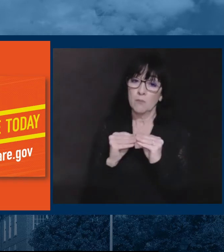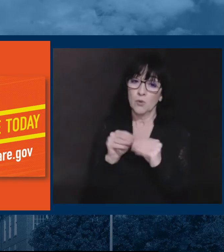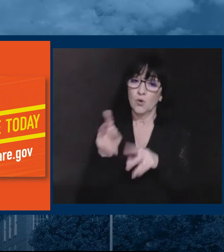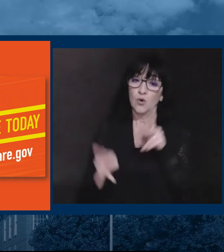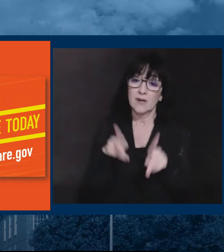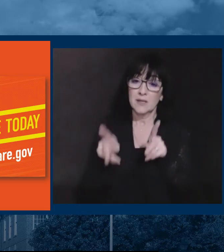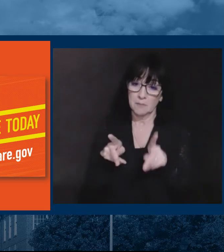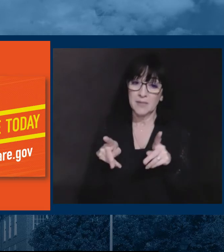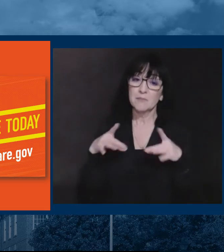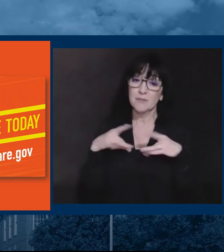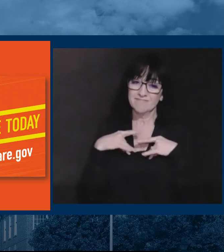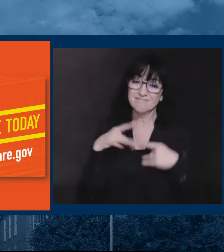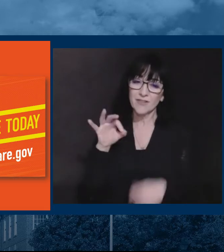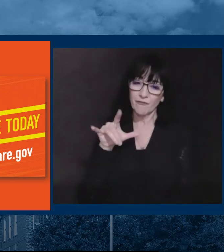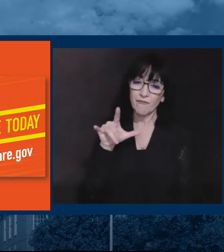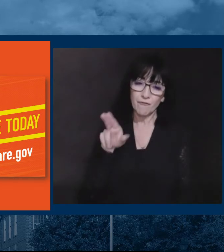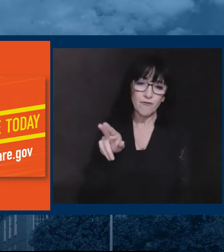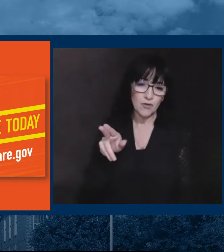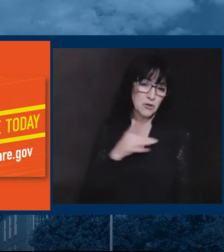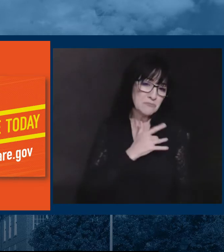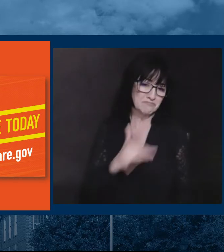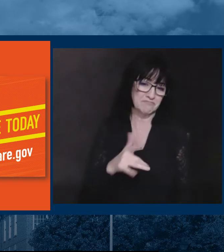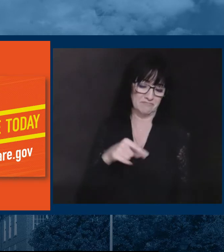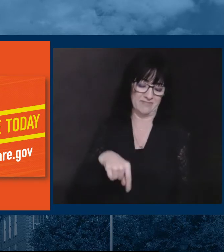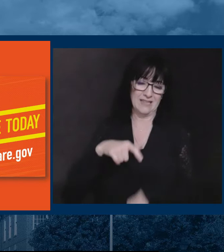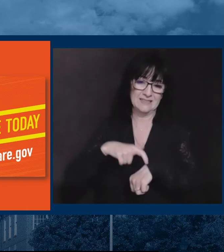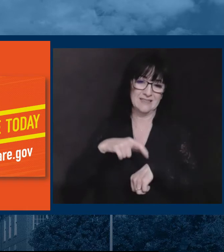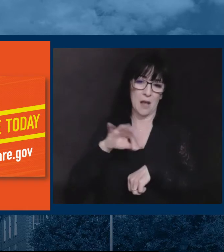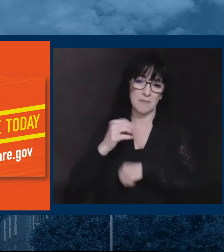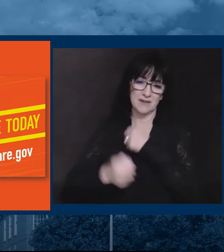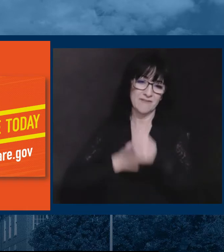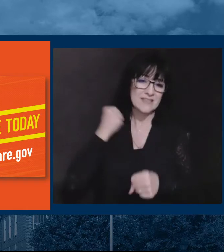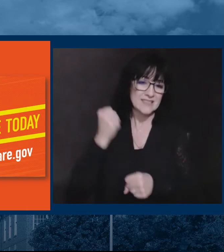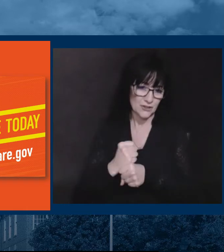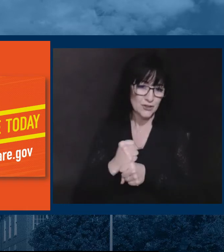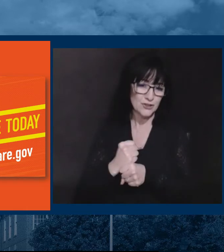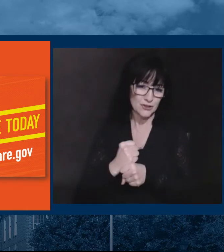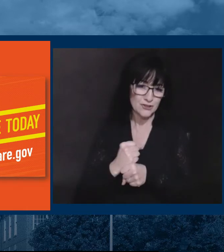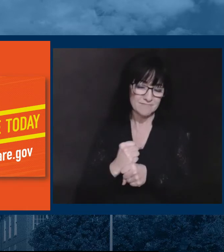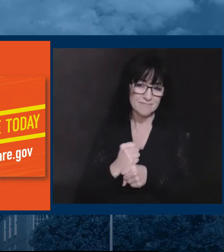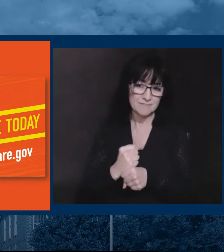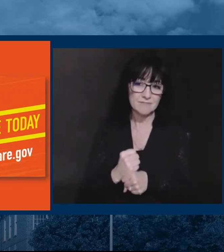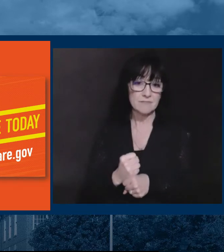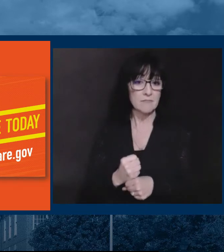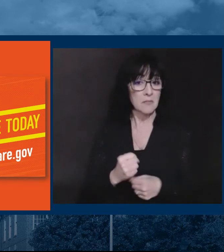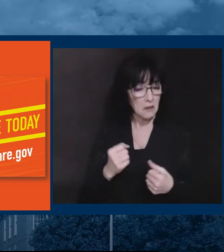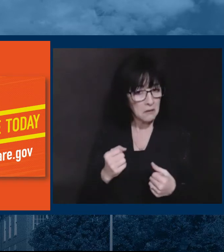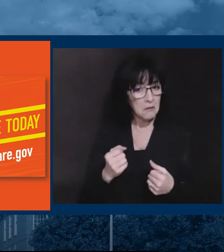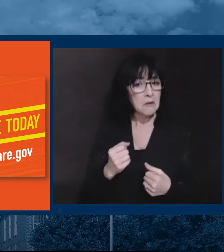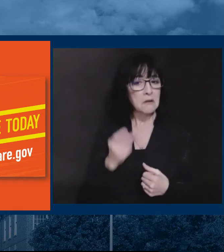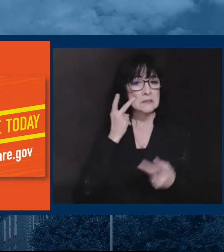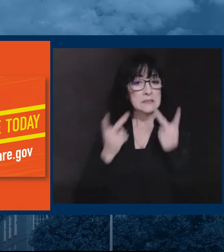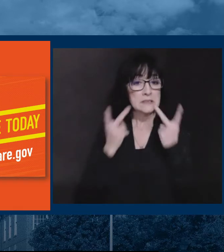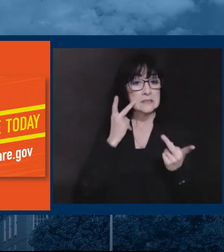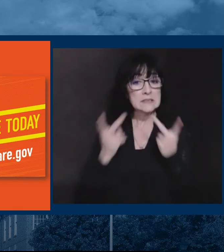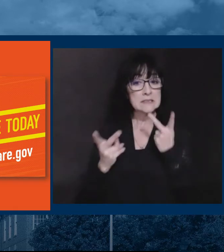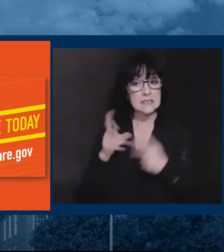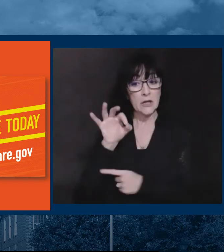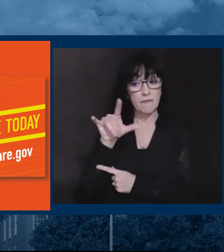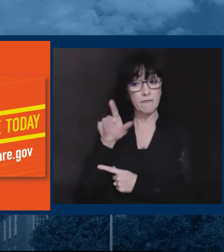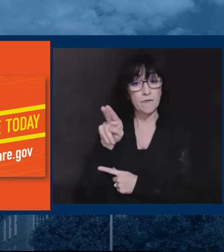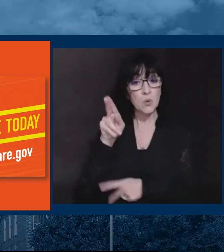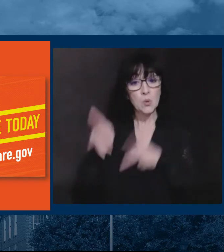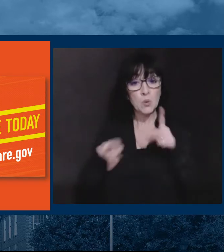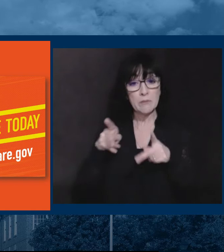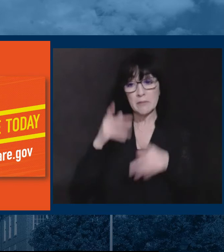related. It's really important that we're having, because of the mask wearing, social distancing, it's been a better flu season, I'm told, than